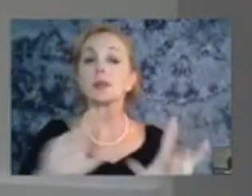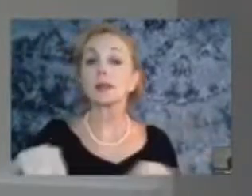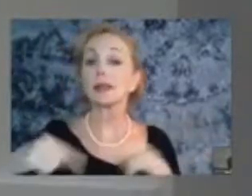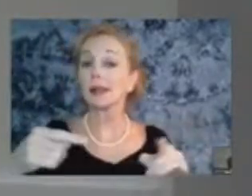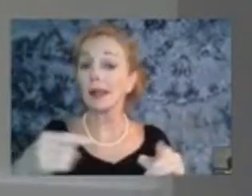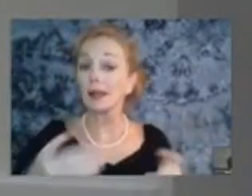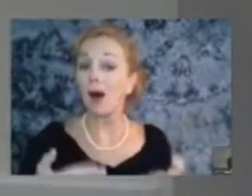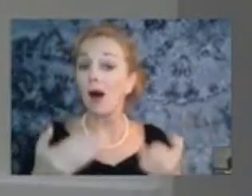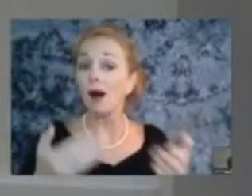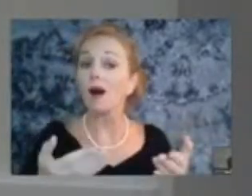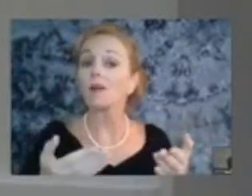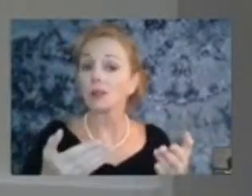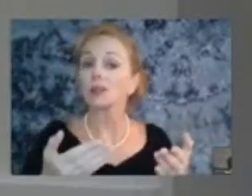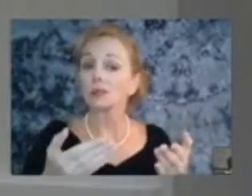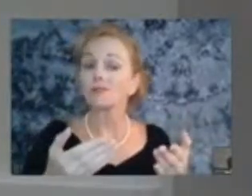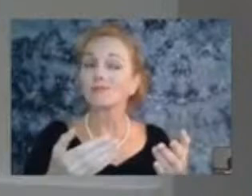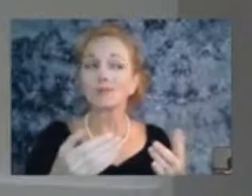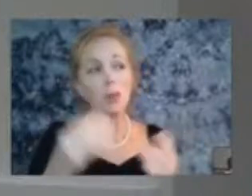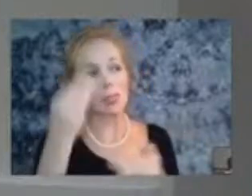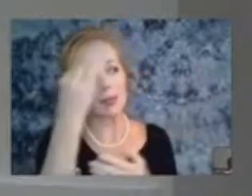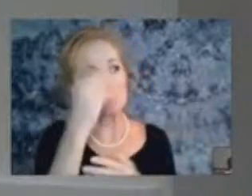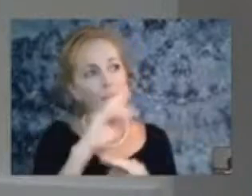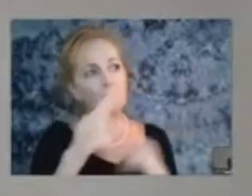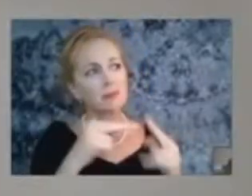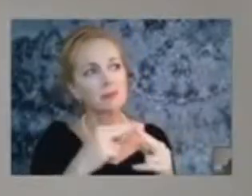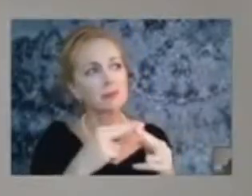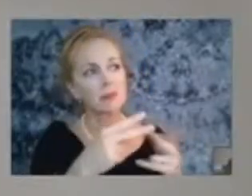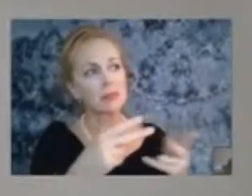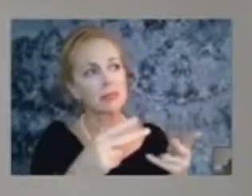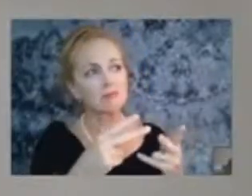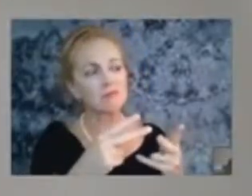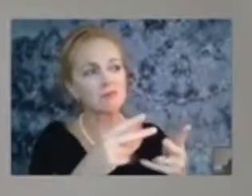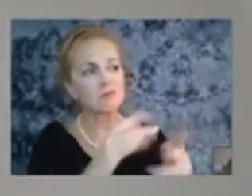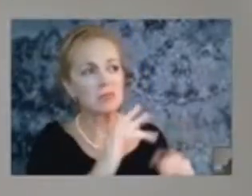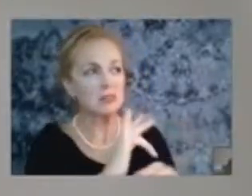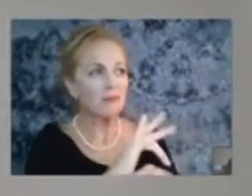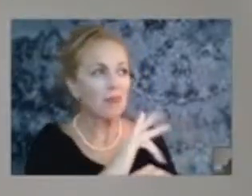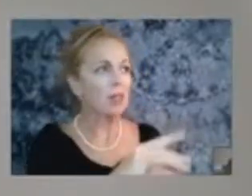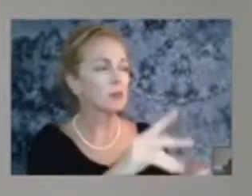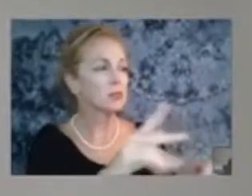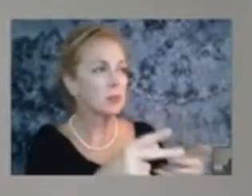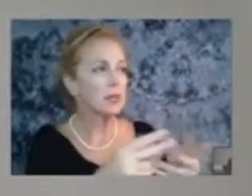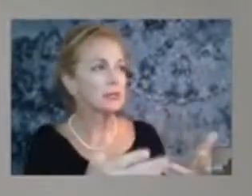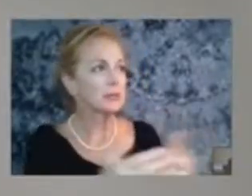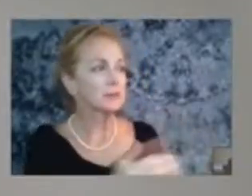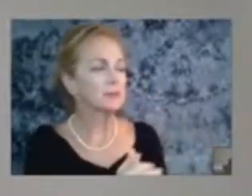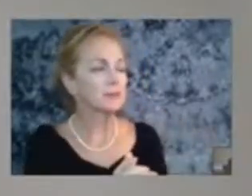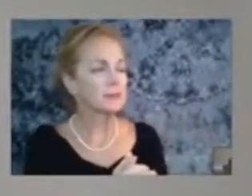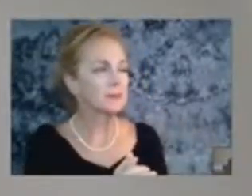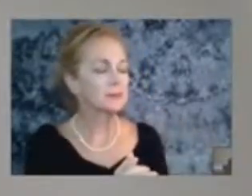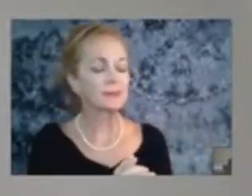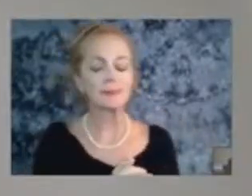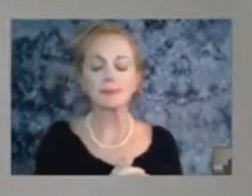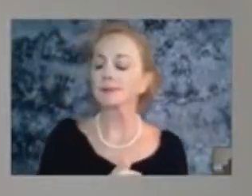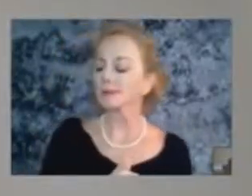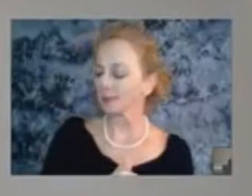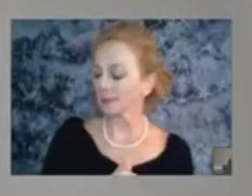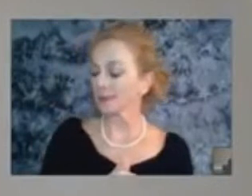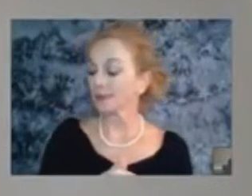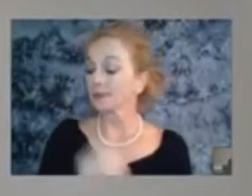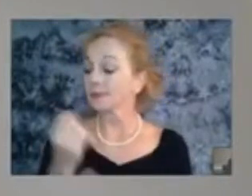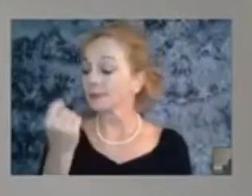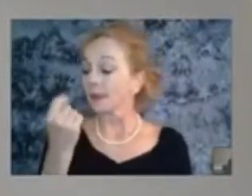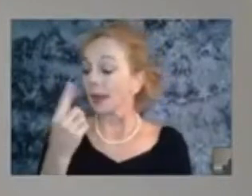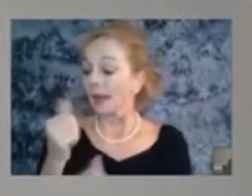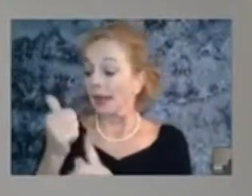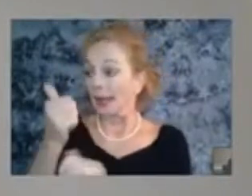that we have? So each principal is responsible for evaluating his or her work site to be able to determine the best